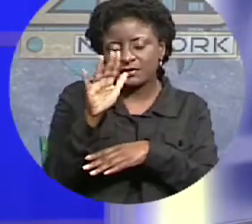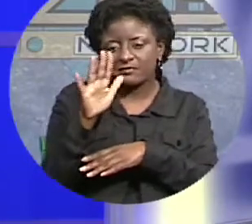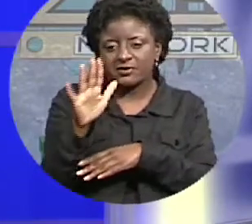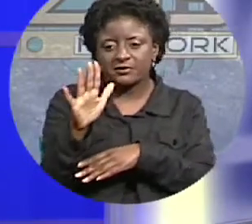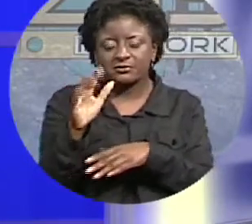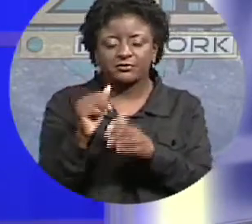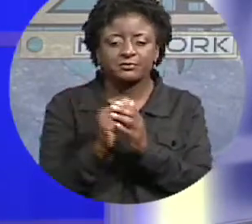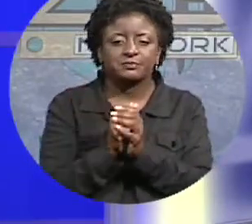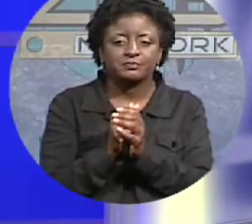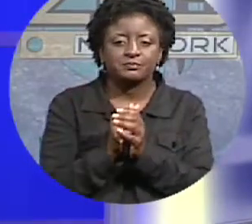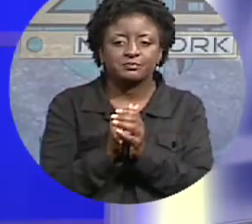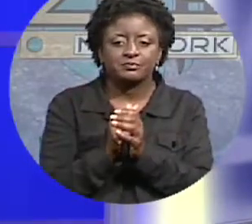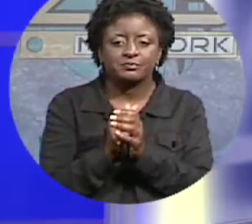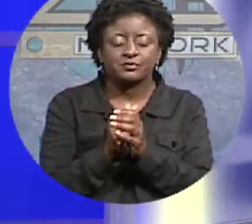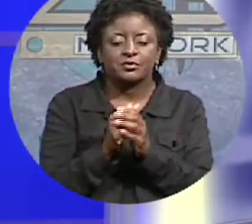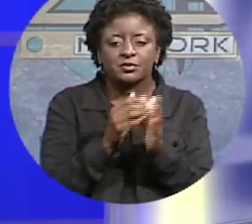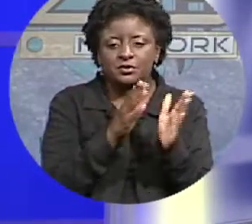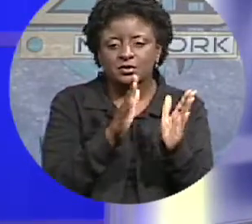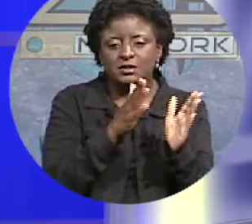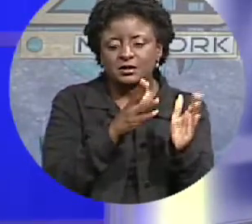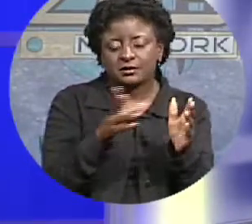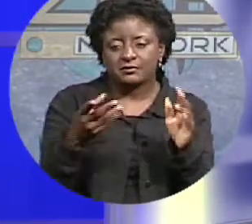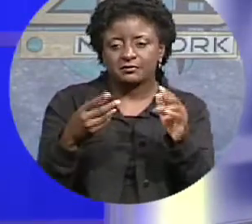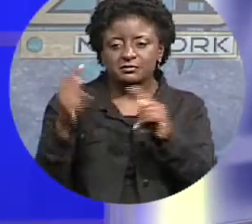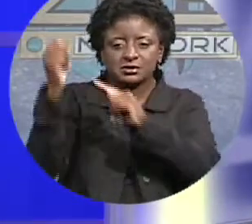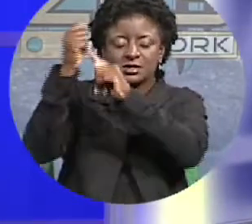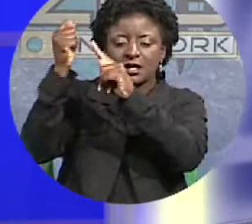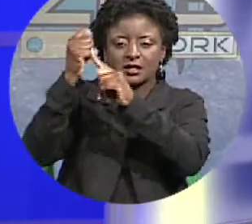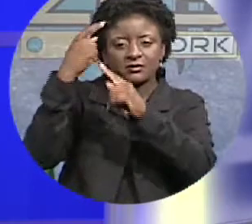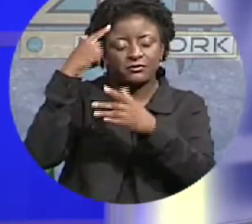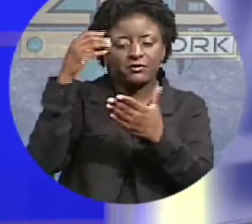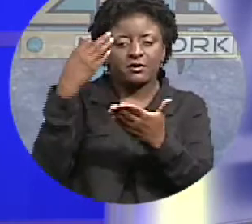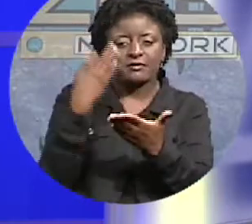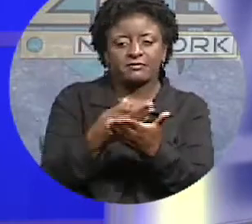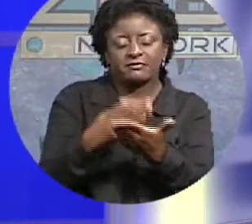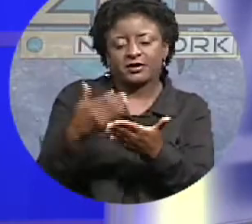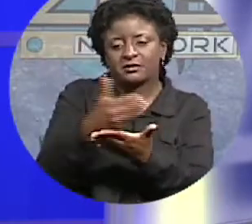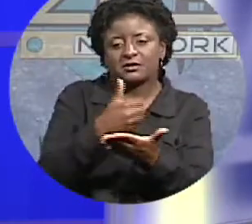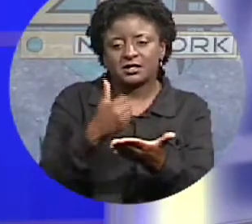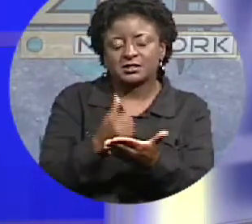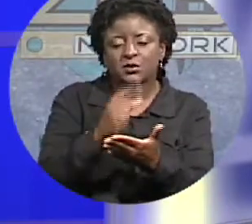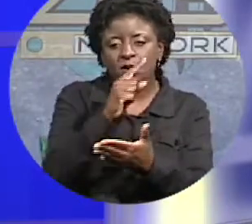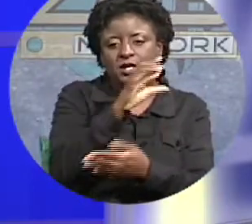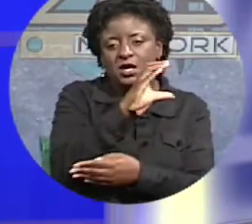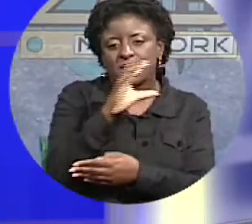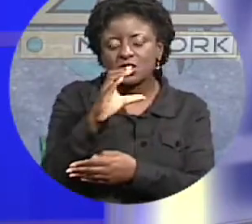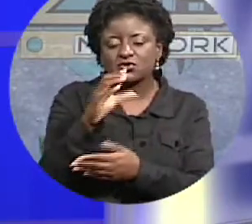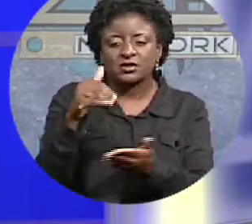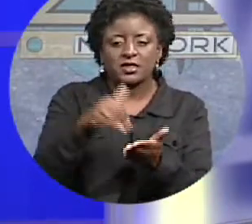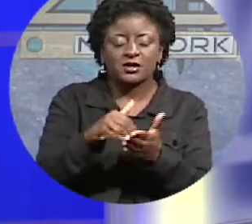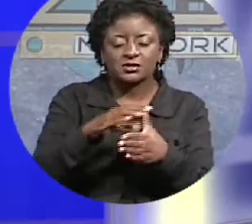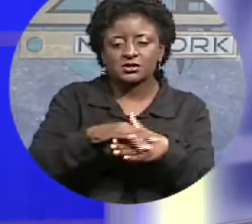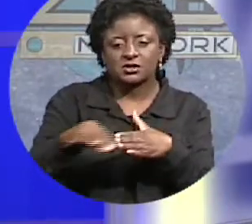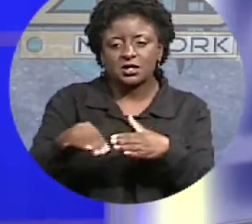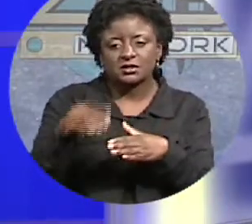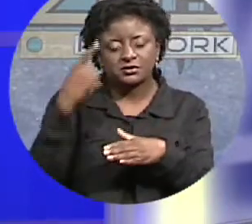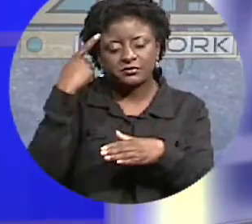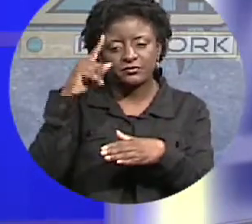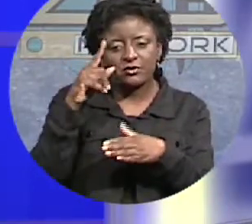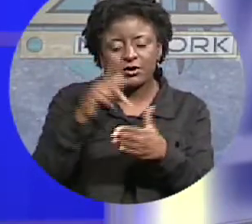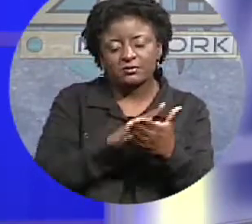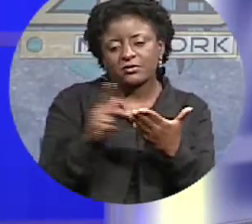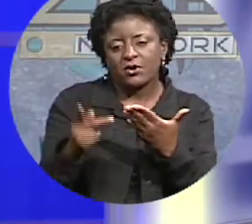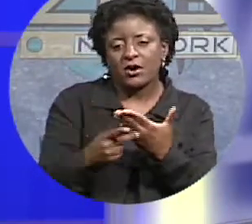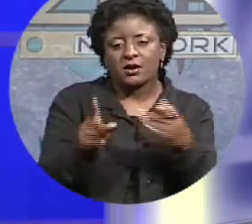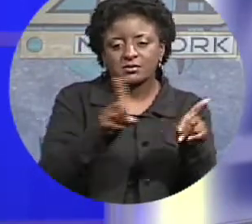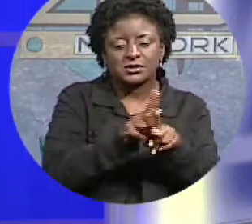organization has set a fundraising target of $100,000. Director General Carolyn Turnquest pointed out that the money is earmarked for initiatives such